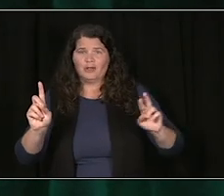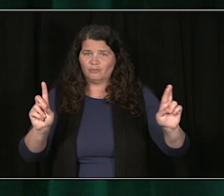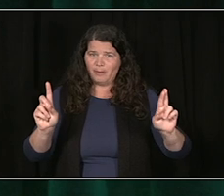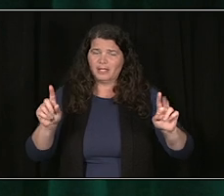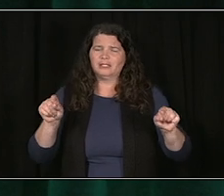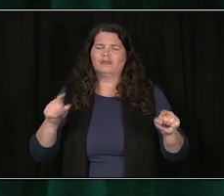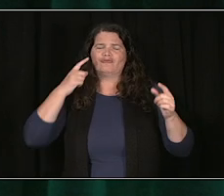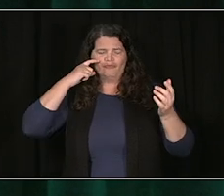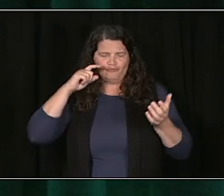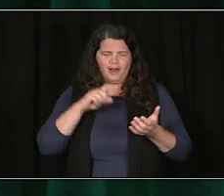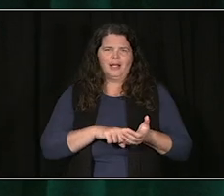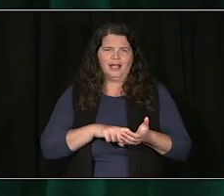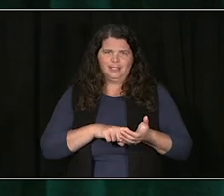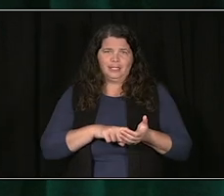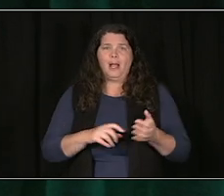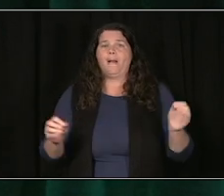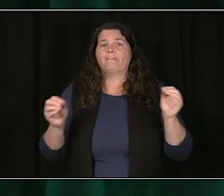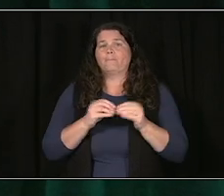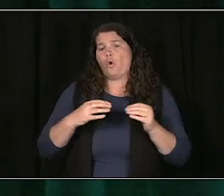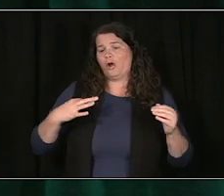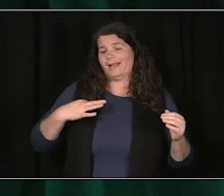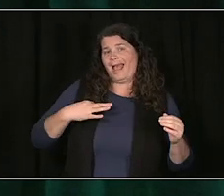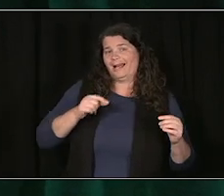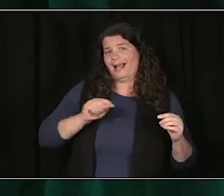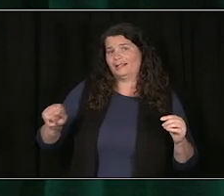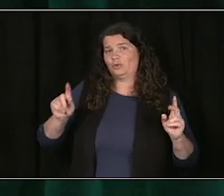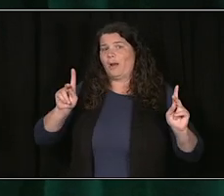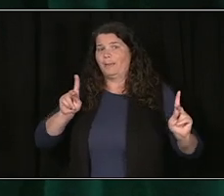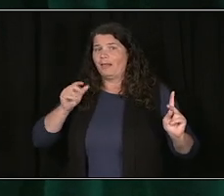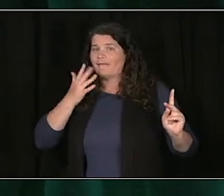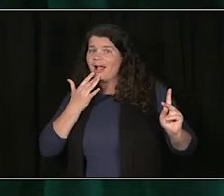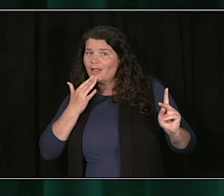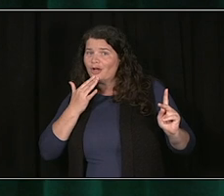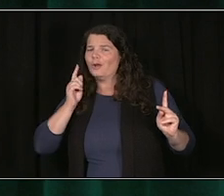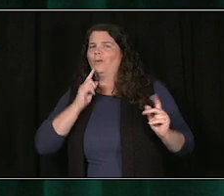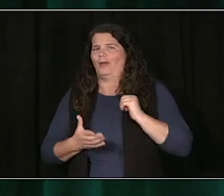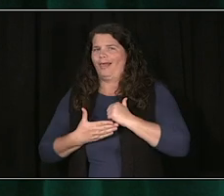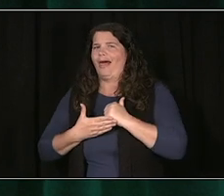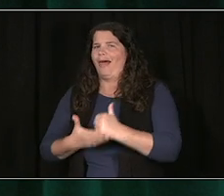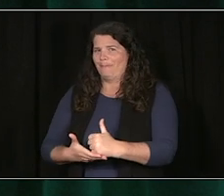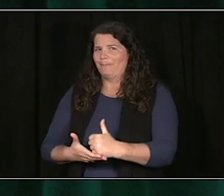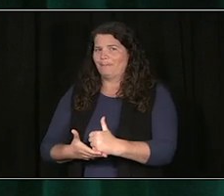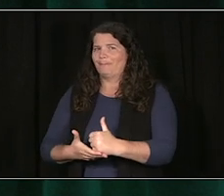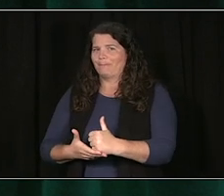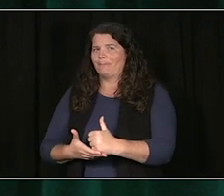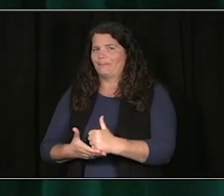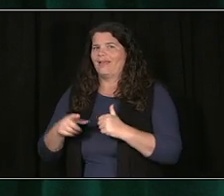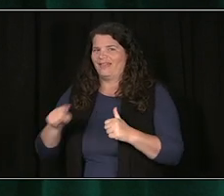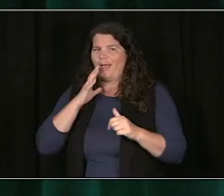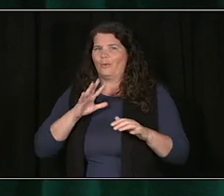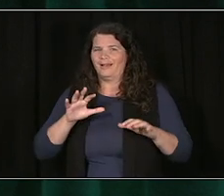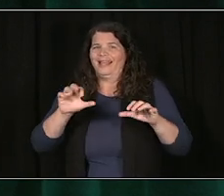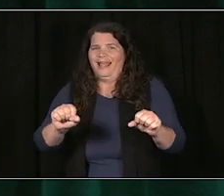that having more candidates of color really helps them in terms of gaining